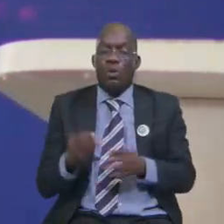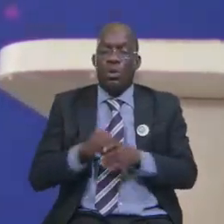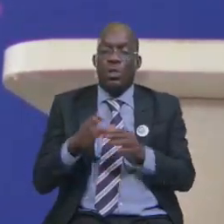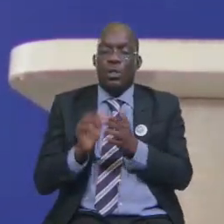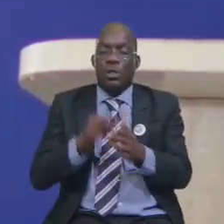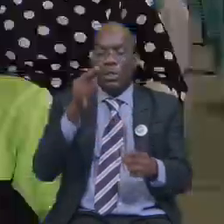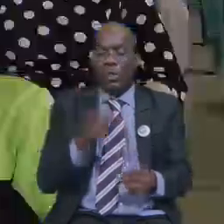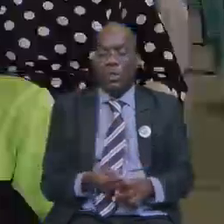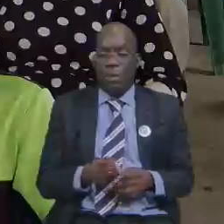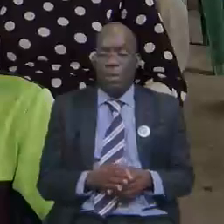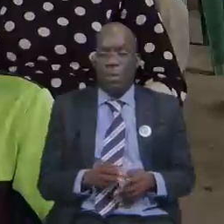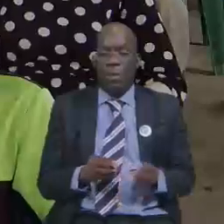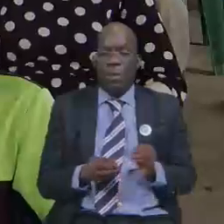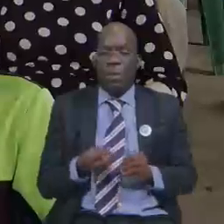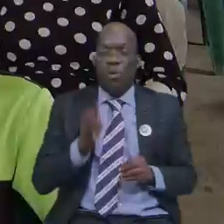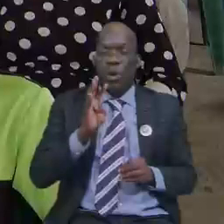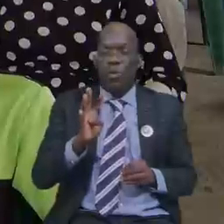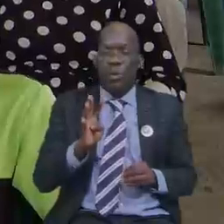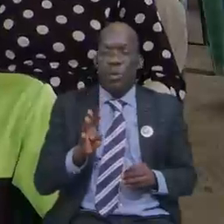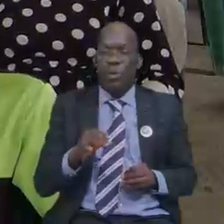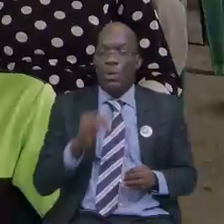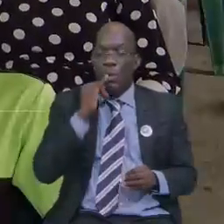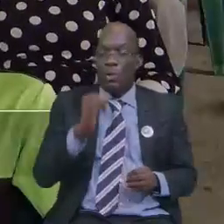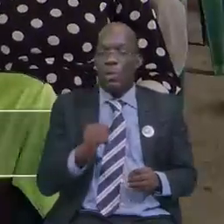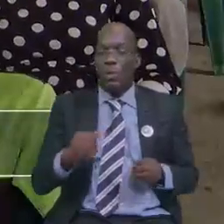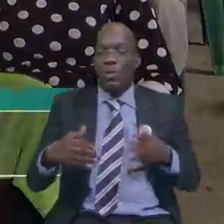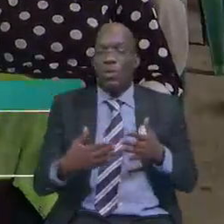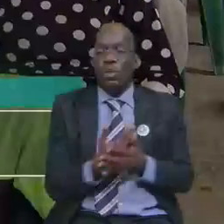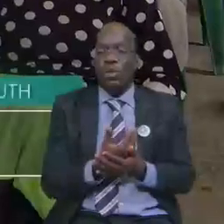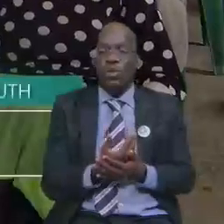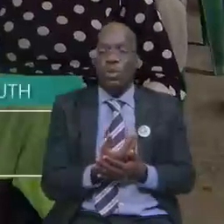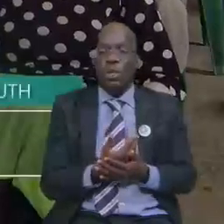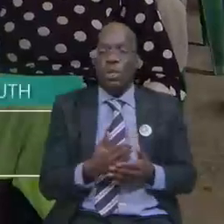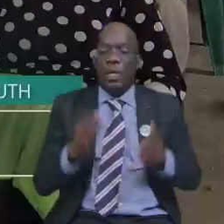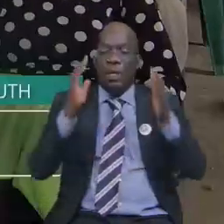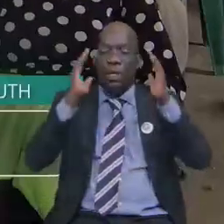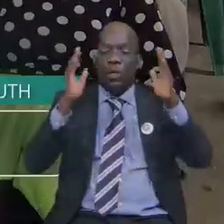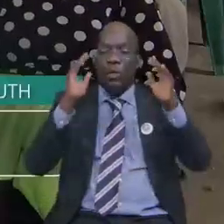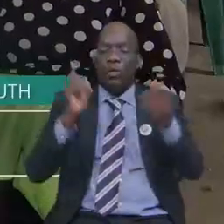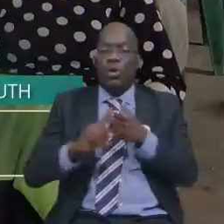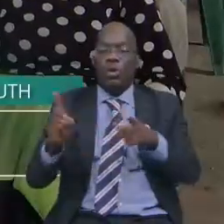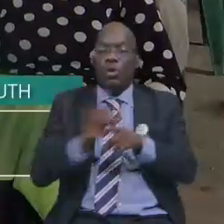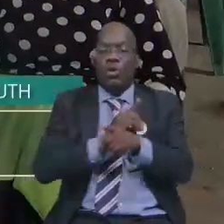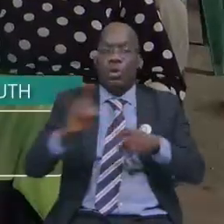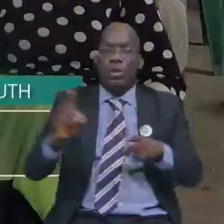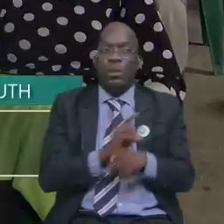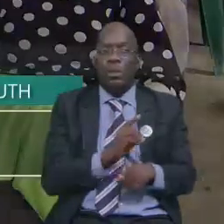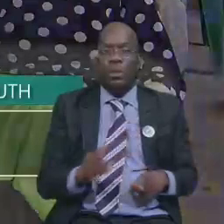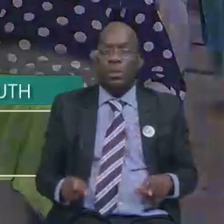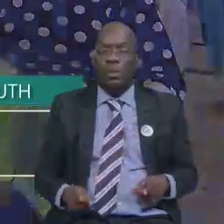name. Number four is a new dedication to duty. You know, we'll not